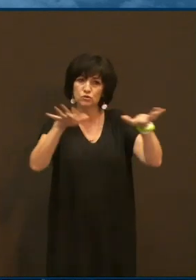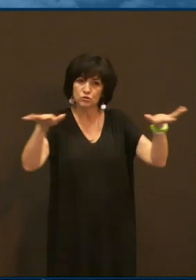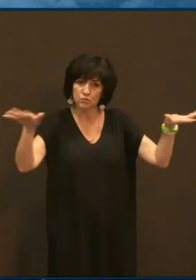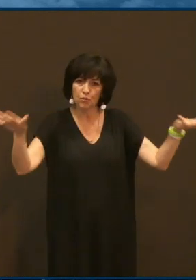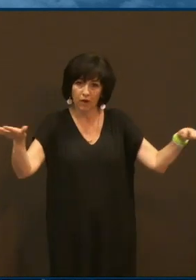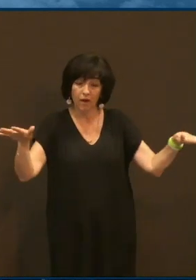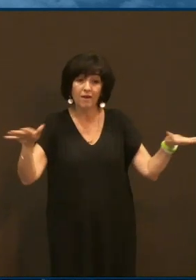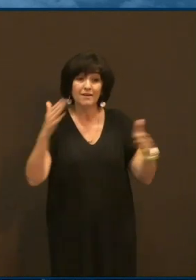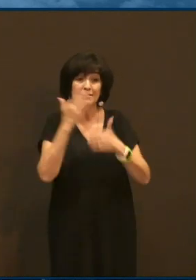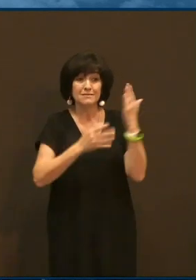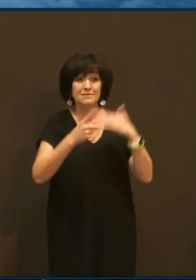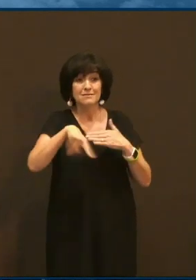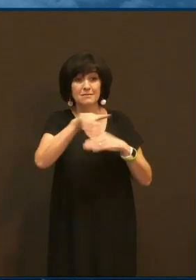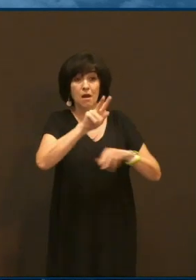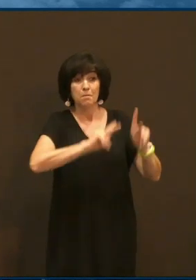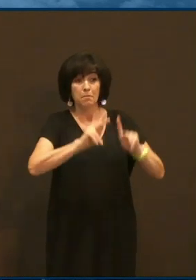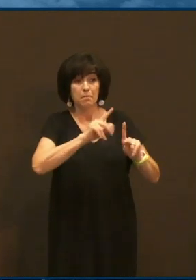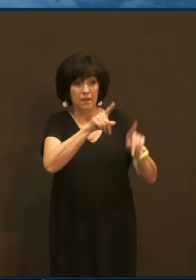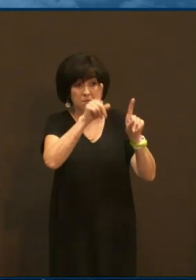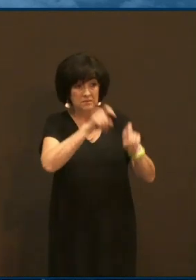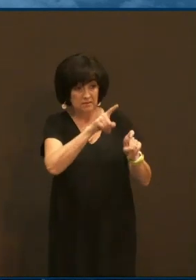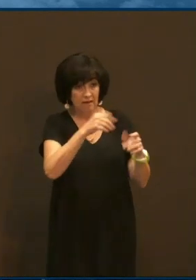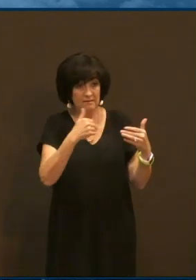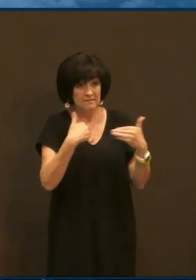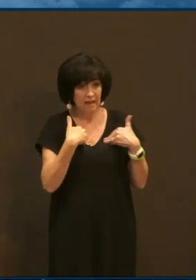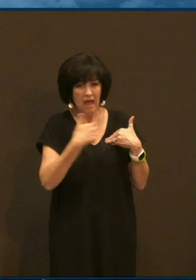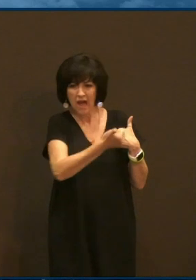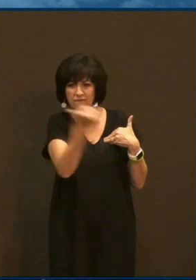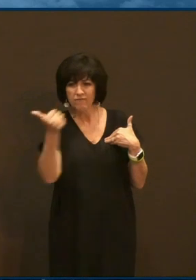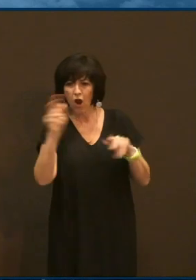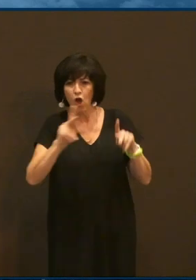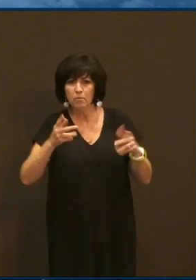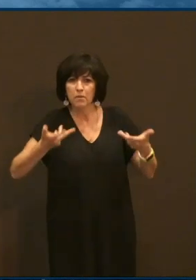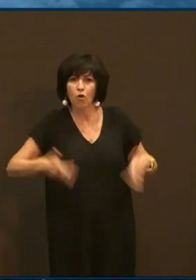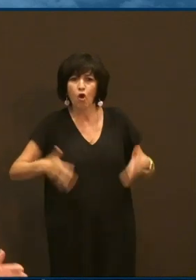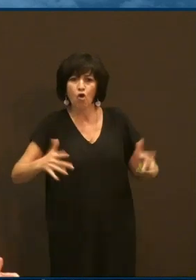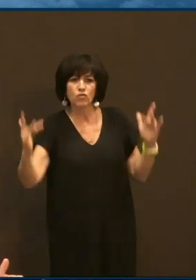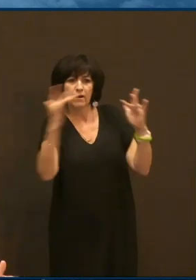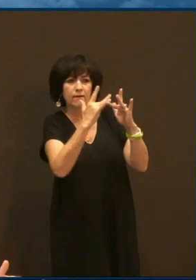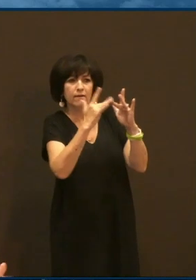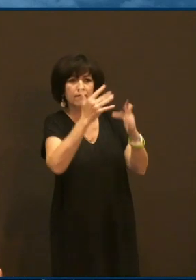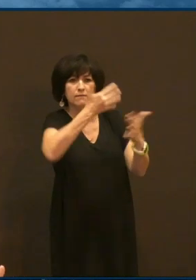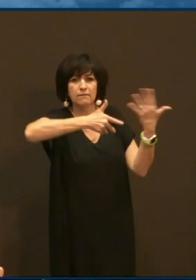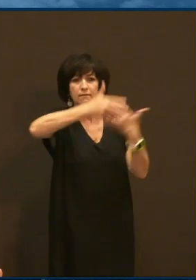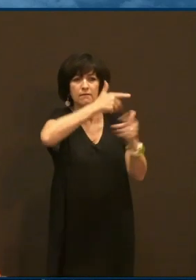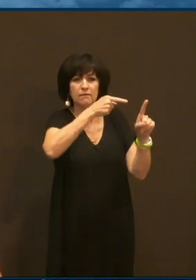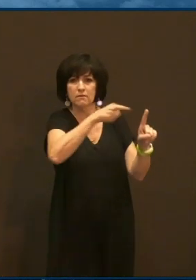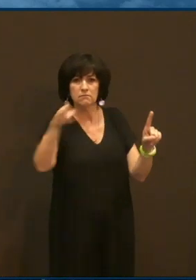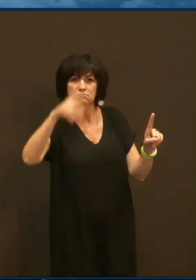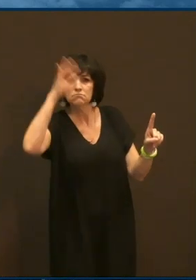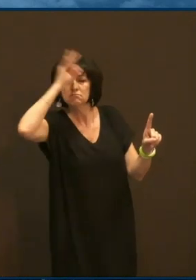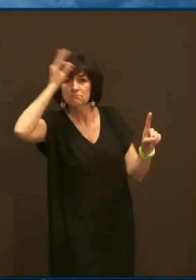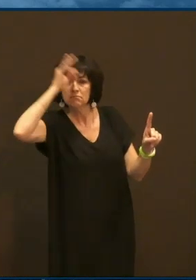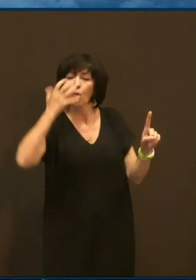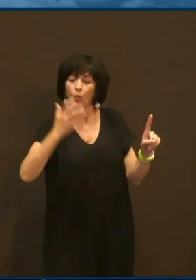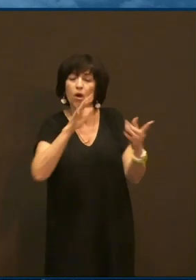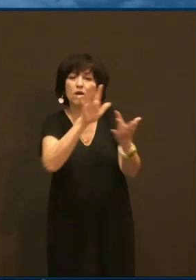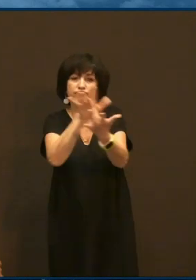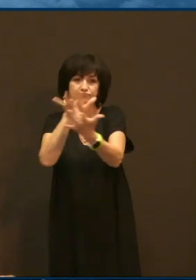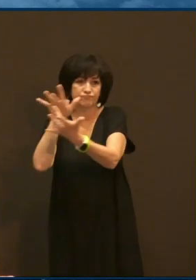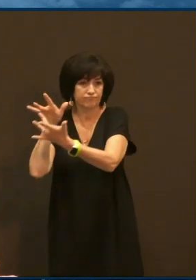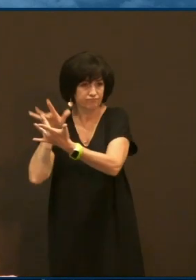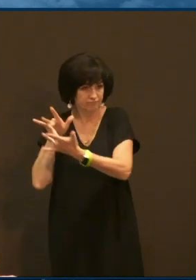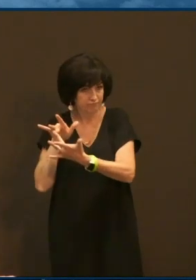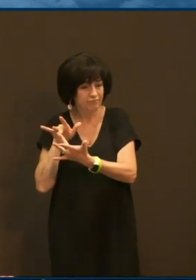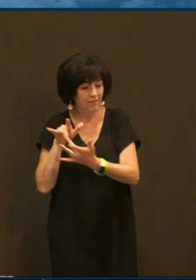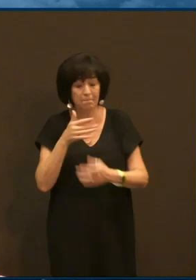they've come in contact with. So testing is an important part of it. The other part is prevention, wearing your mask,